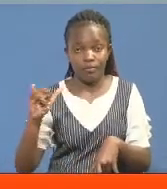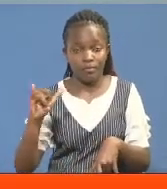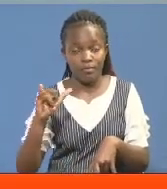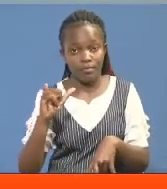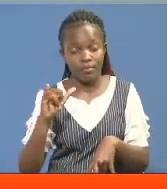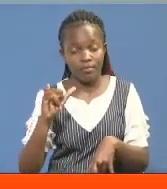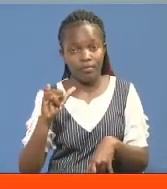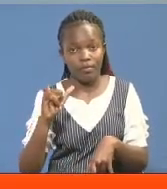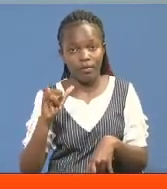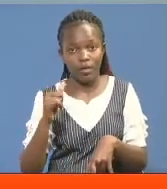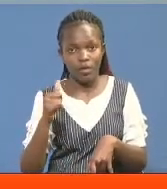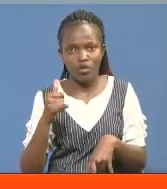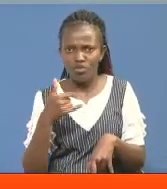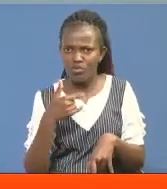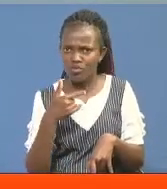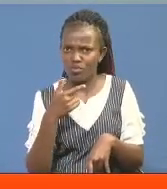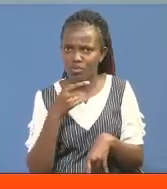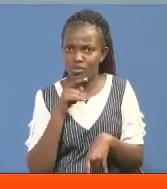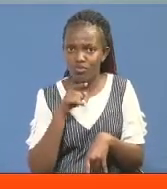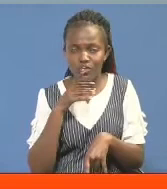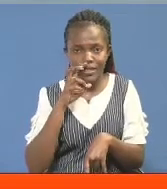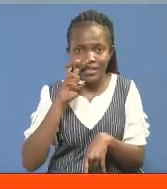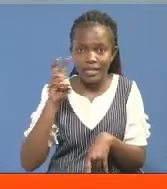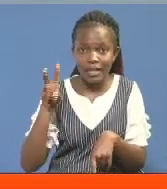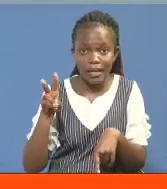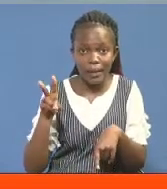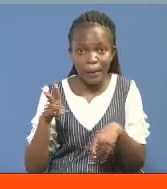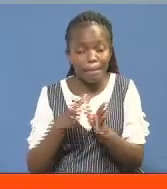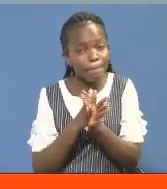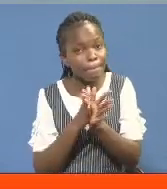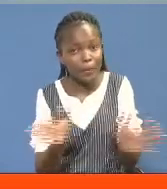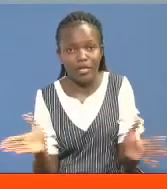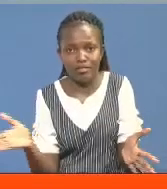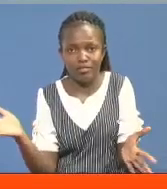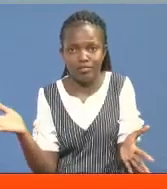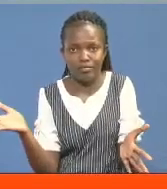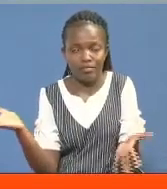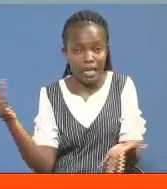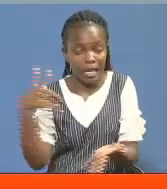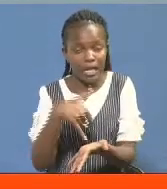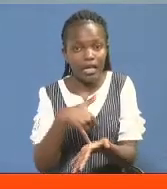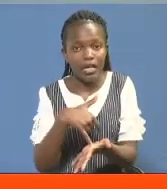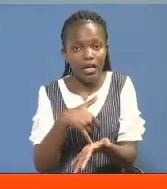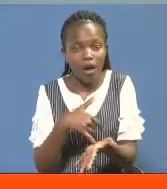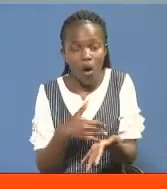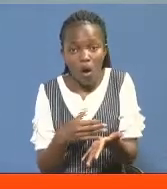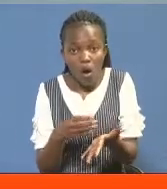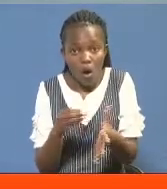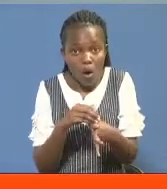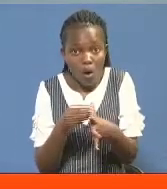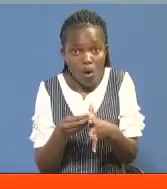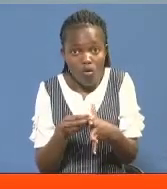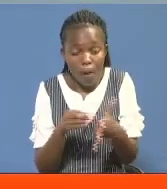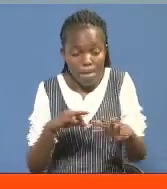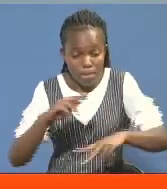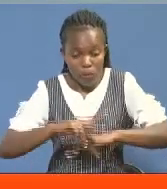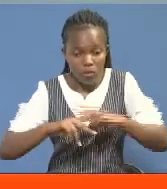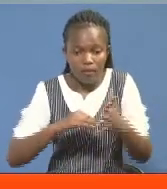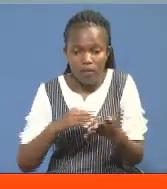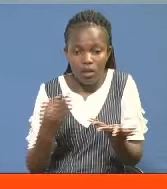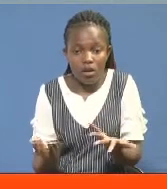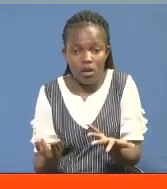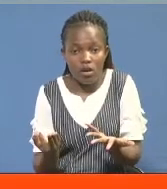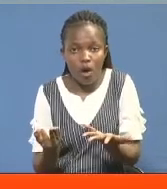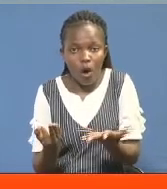task force, are you seeing public participation, or has the process failed as compared to the way we had